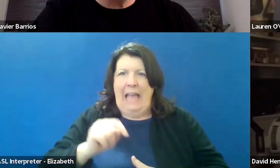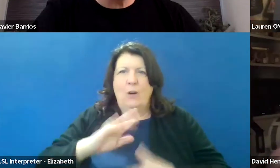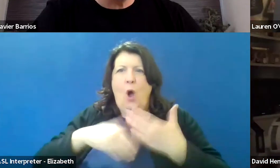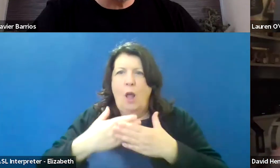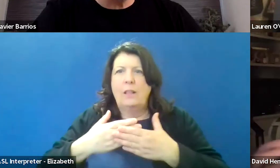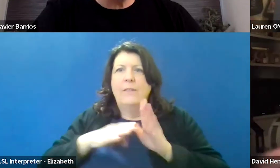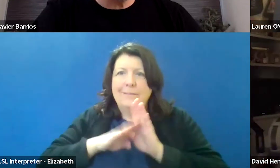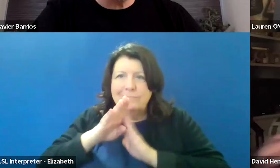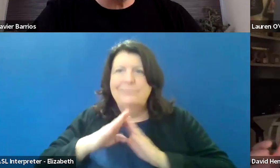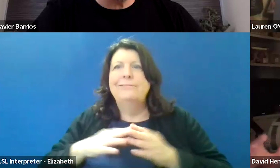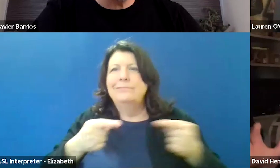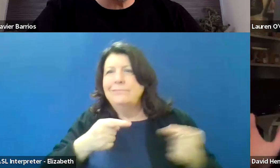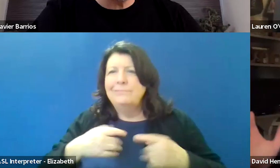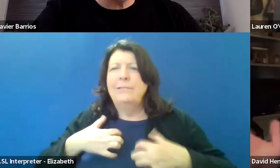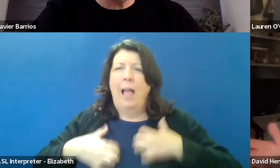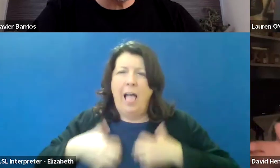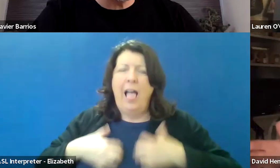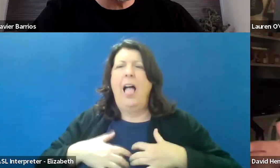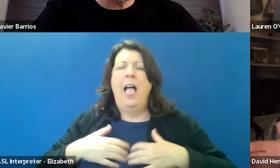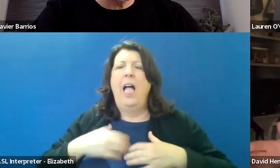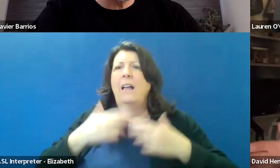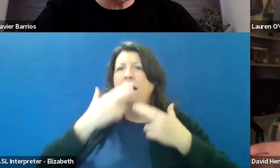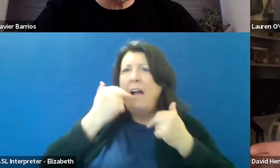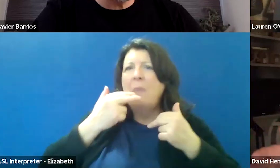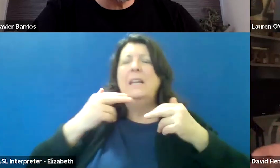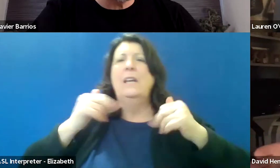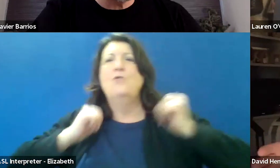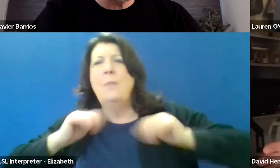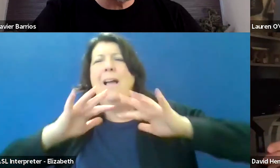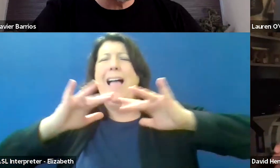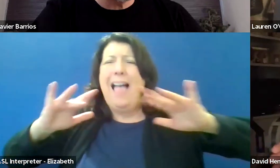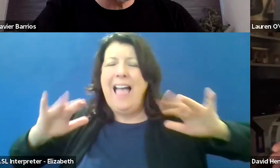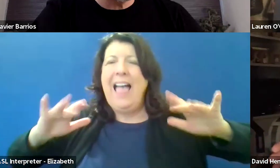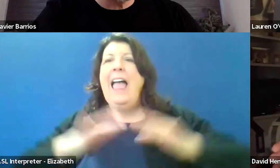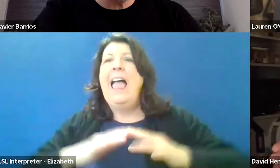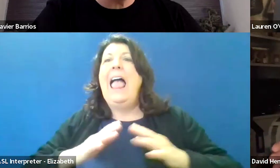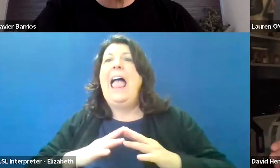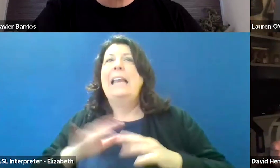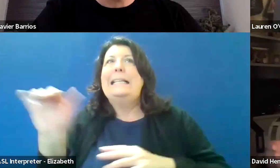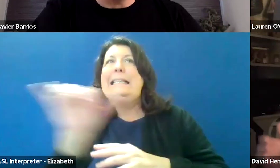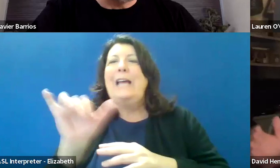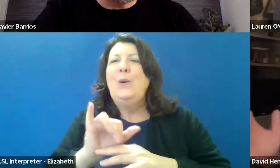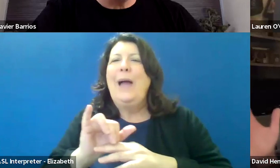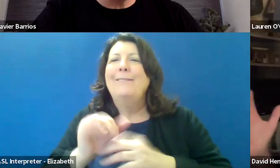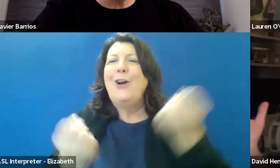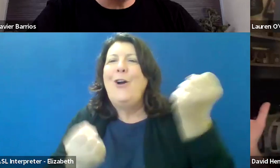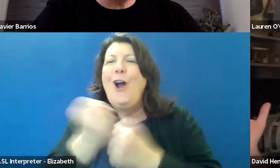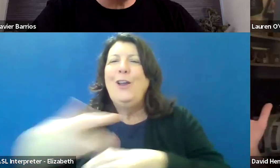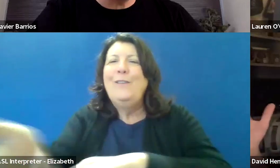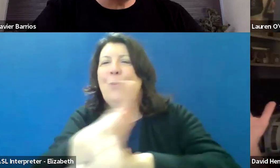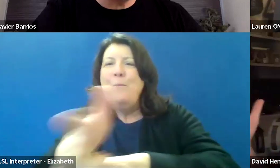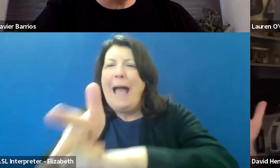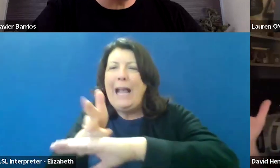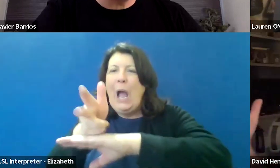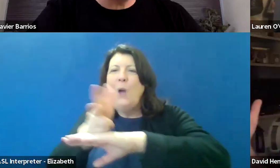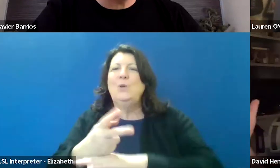Sturm and Drang, all the comedy, all the drama, and back that into a 2-hour parking space, Whereas in TV, you're